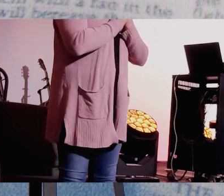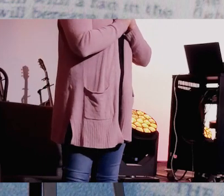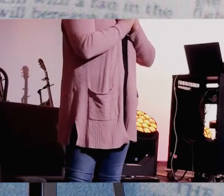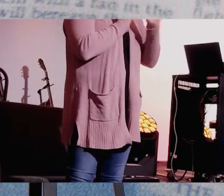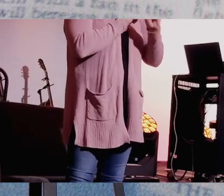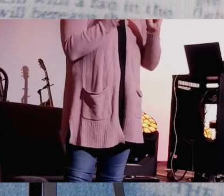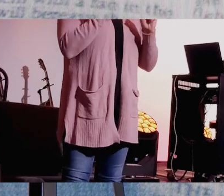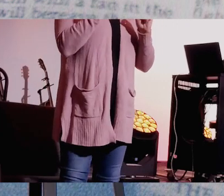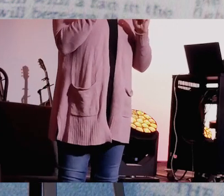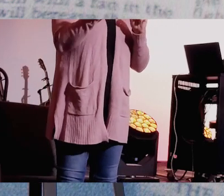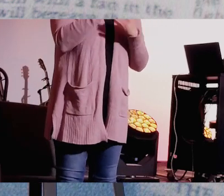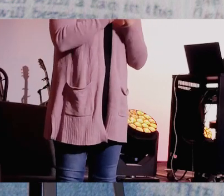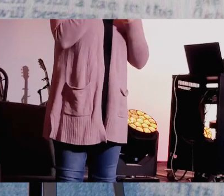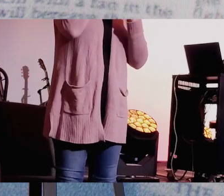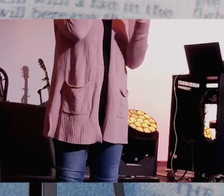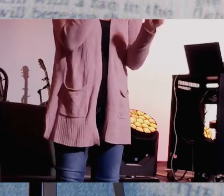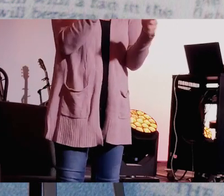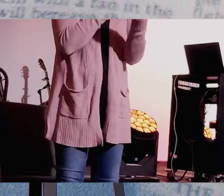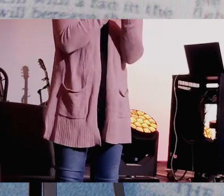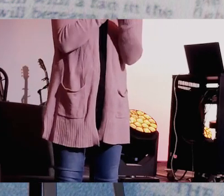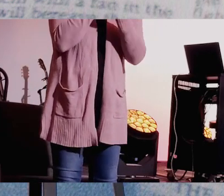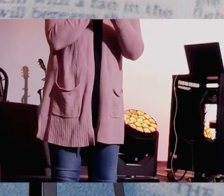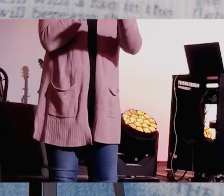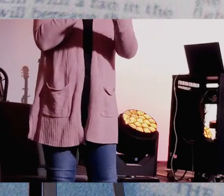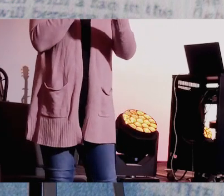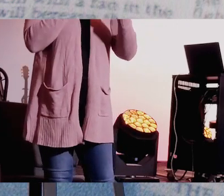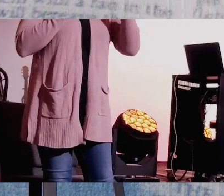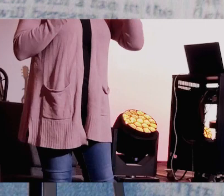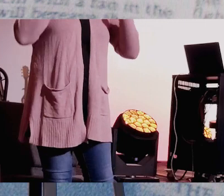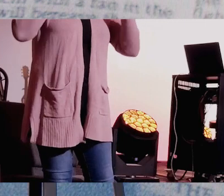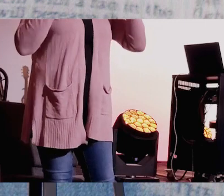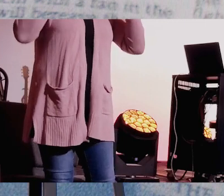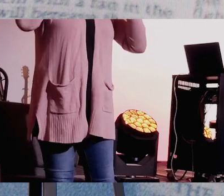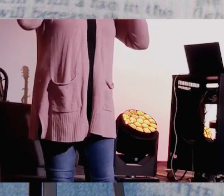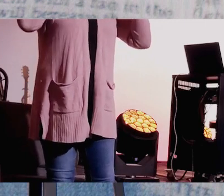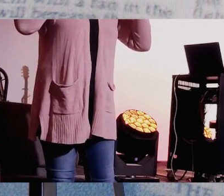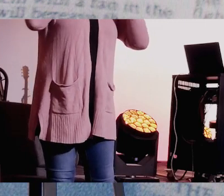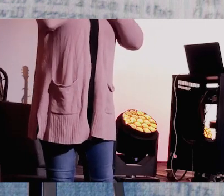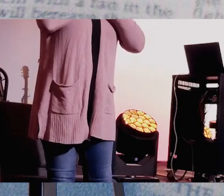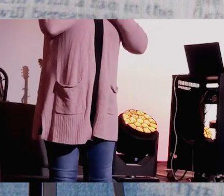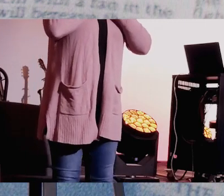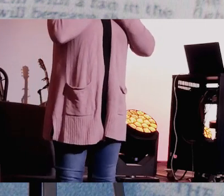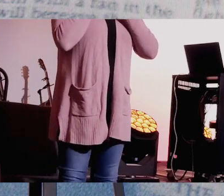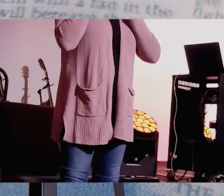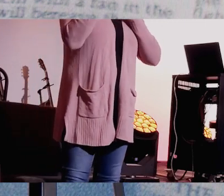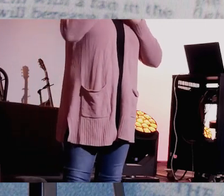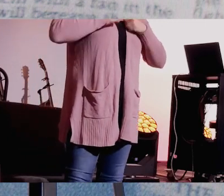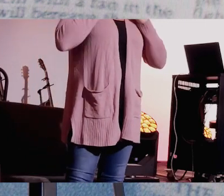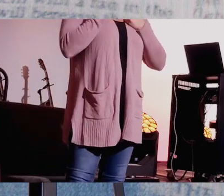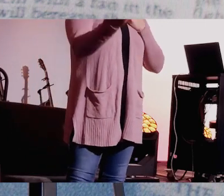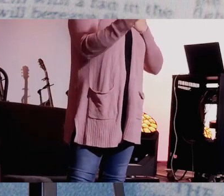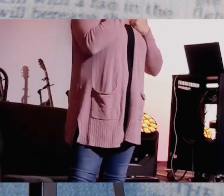But if you just need an agreement this morning for the balance to be back in your life, I want you to go ahead and come on